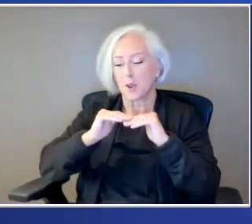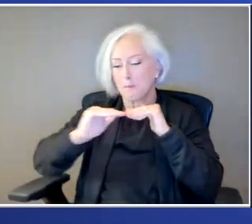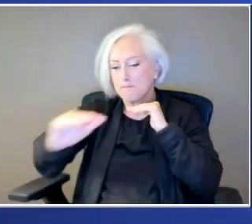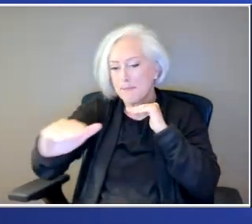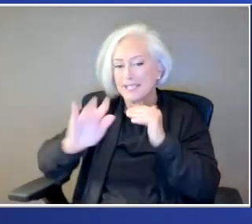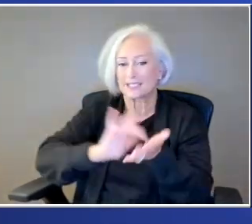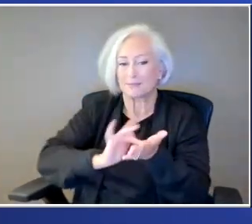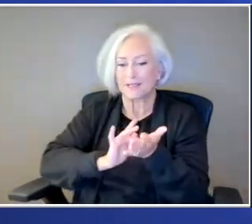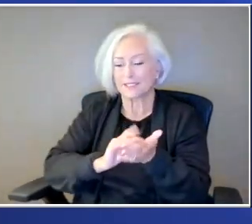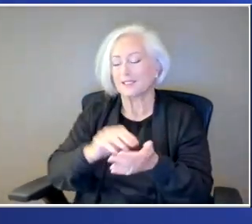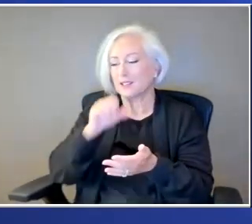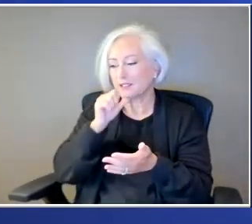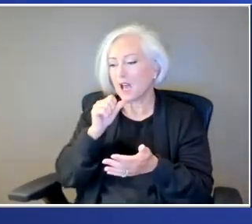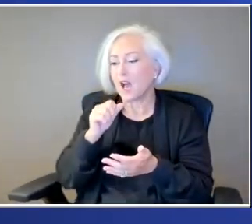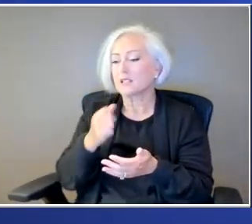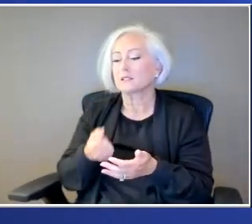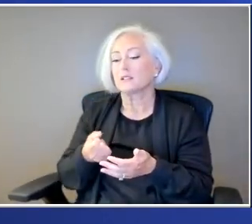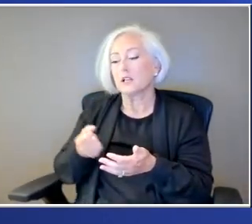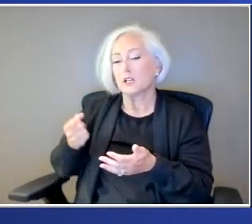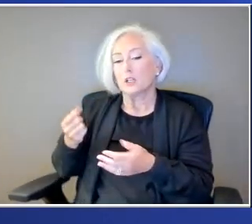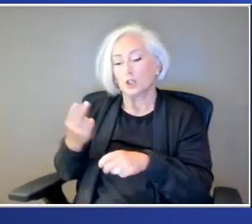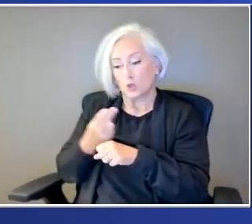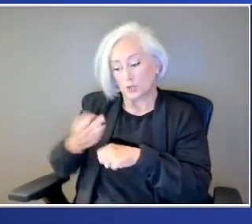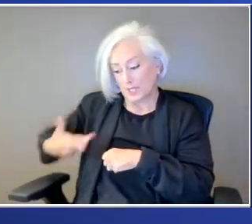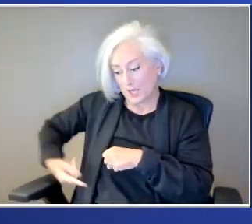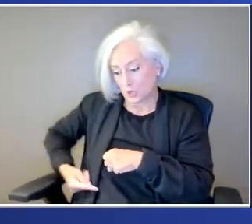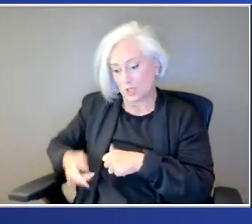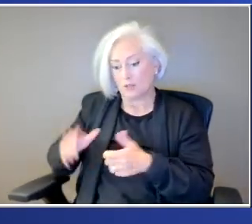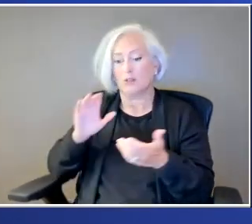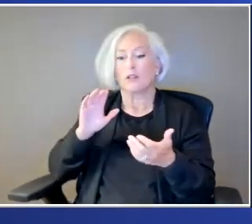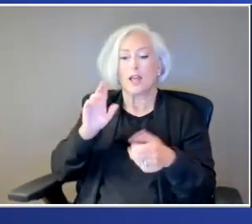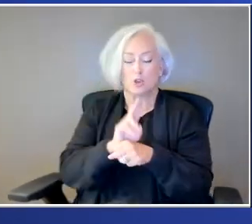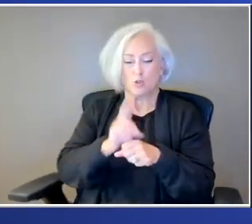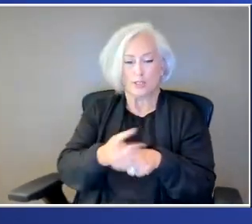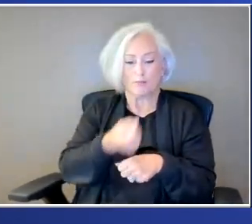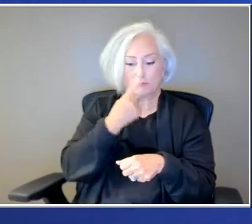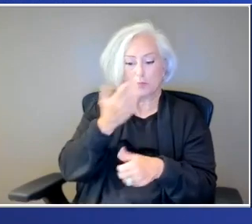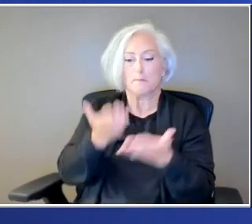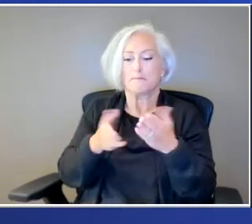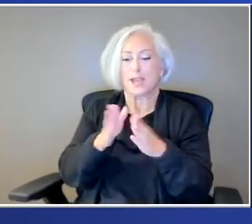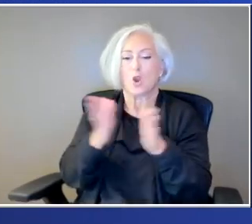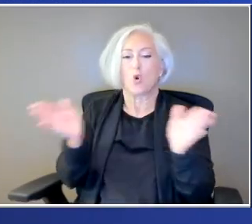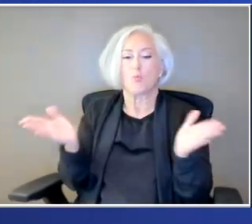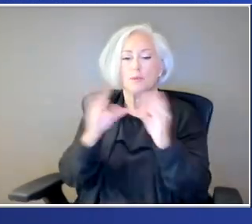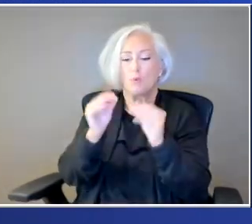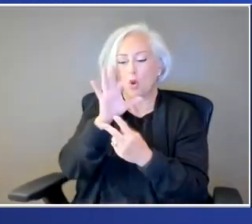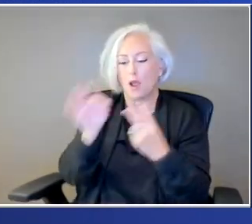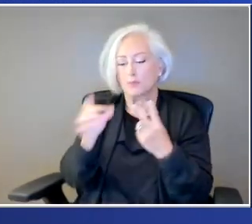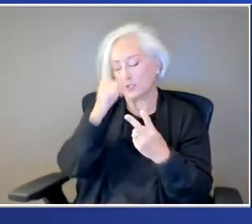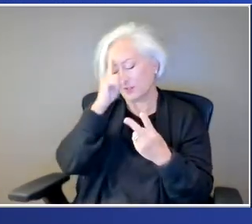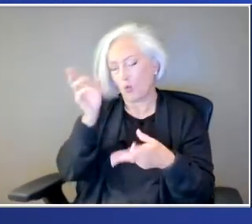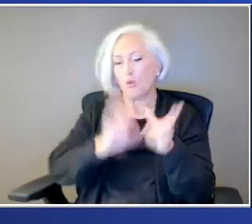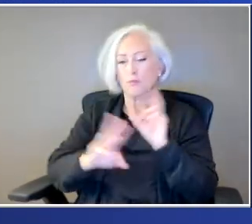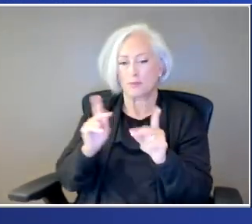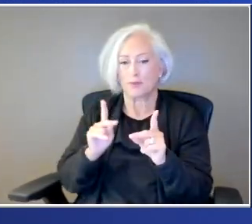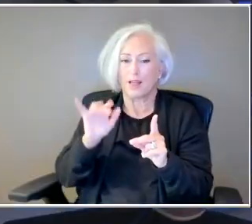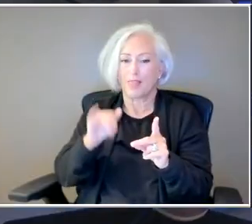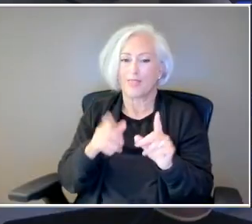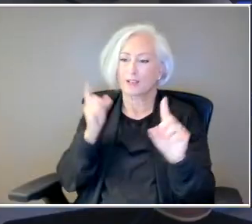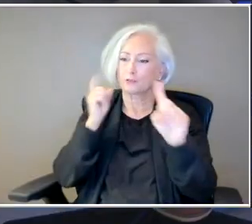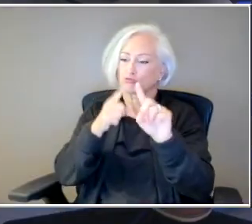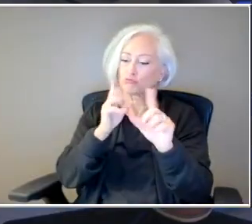rather than injectable, and so I think it's going to open up the options for patients. Providing more options is really what we want.